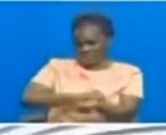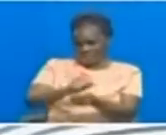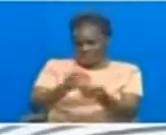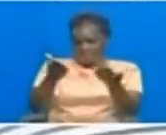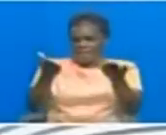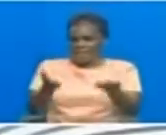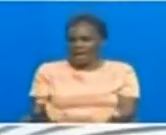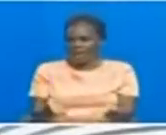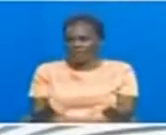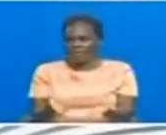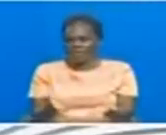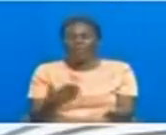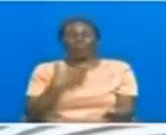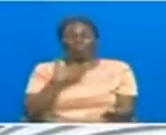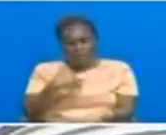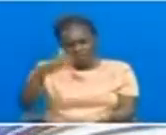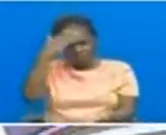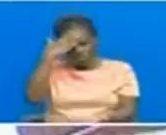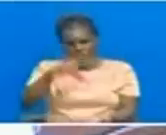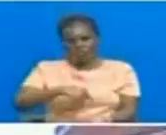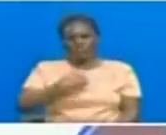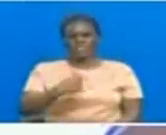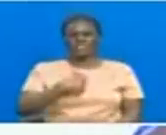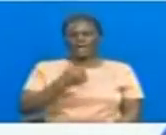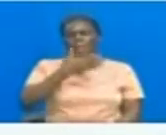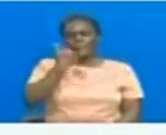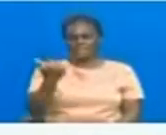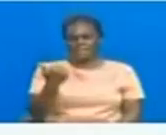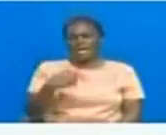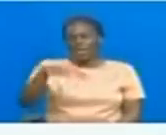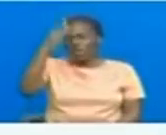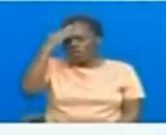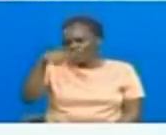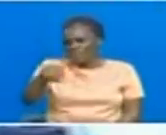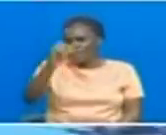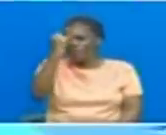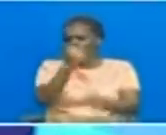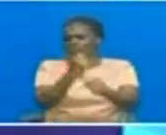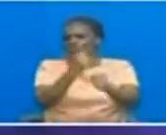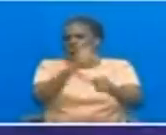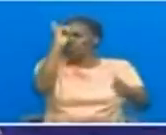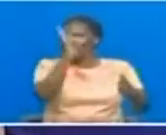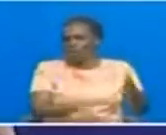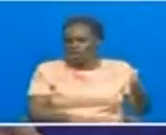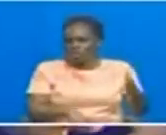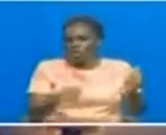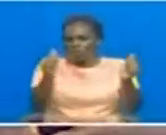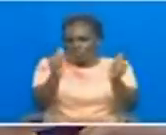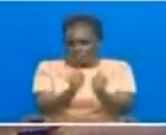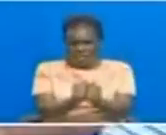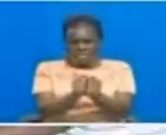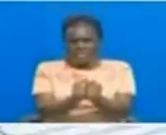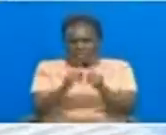But for now, I want to know our guest anchor a little bit better, and of course to know what exactly he has been doing together with his